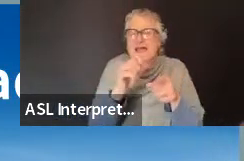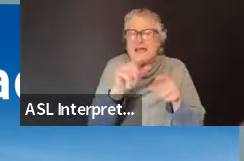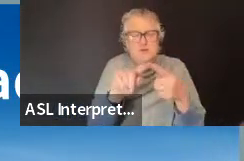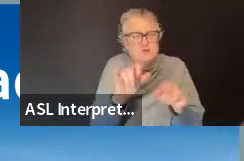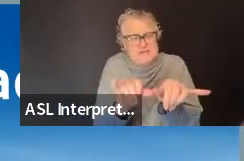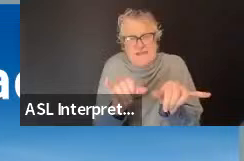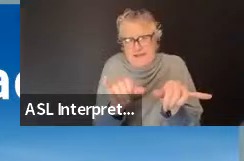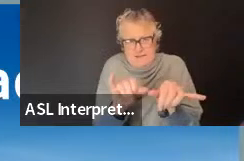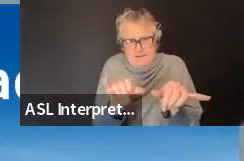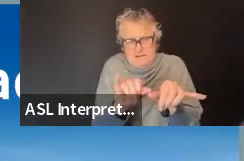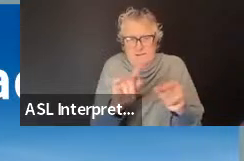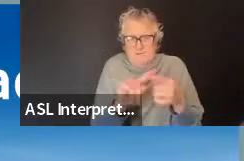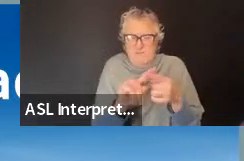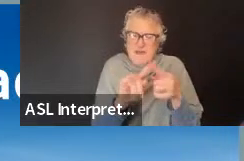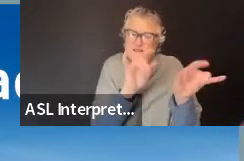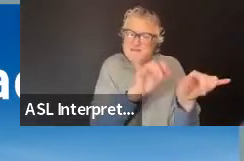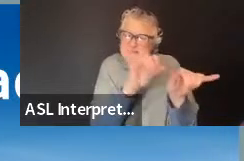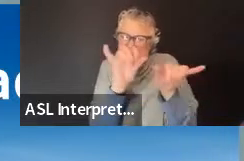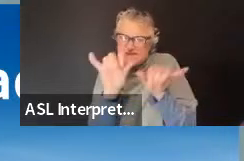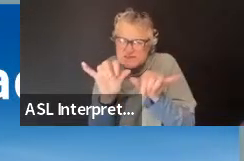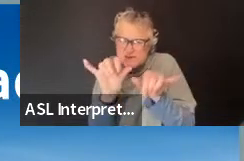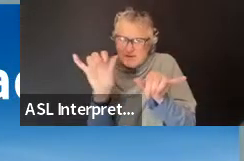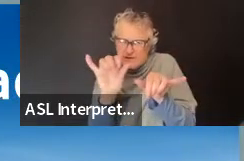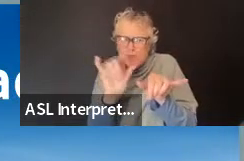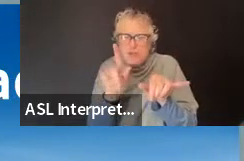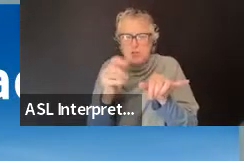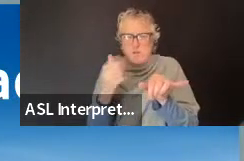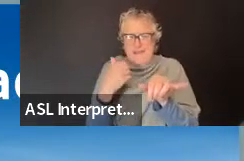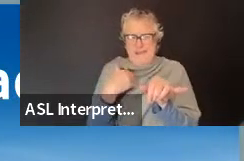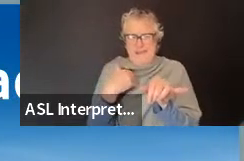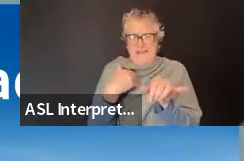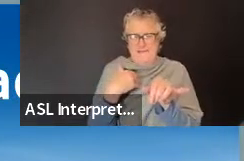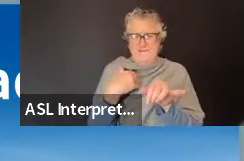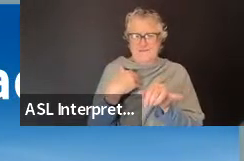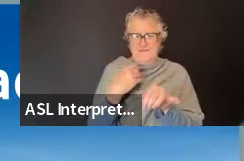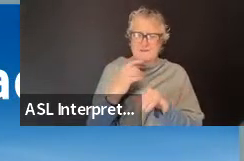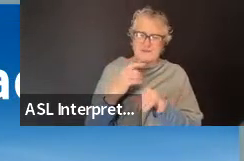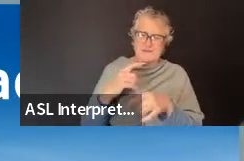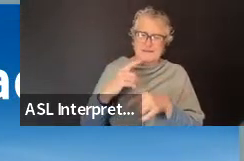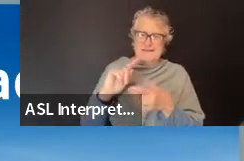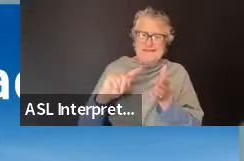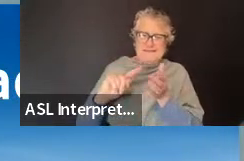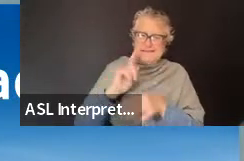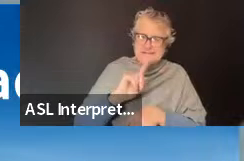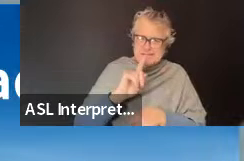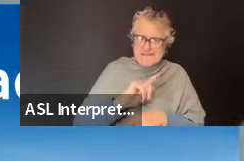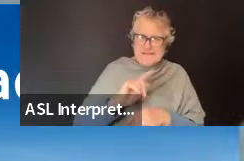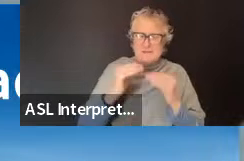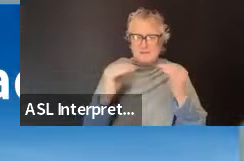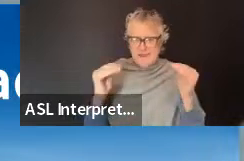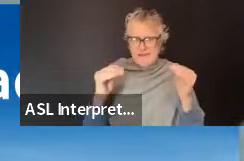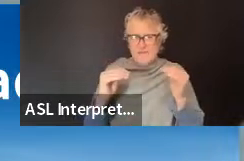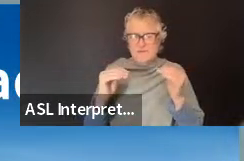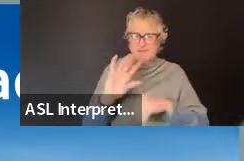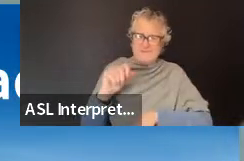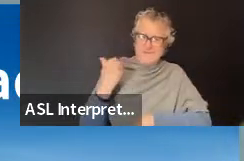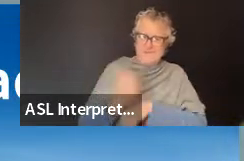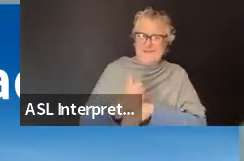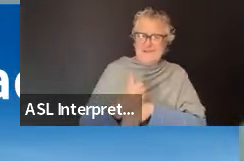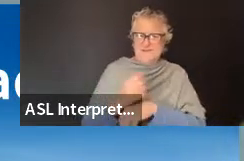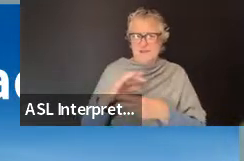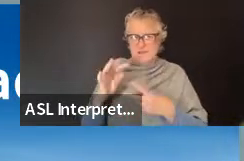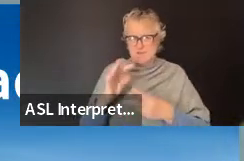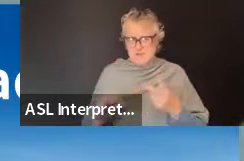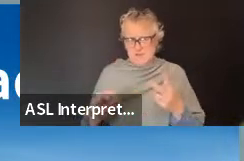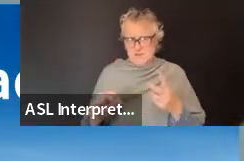same range, you have the single level fixed option, all modes on one level, very close to that same